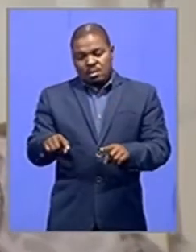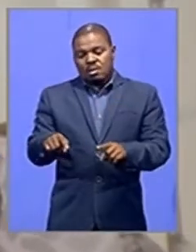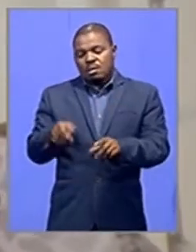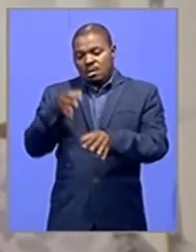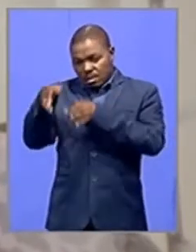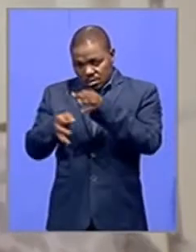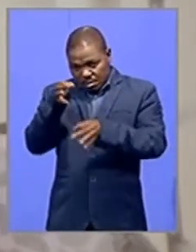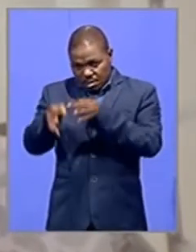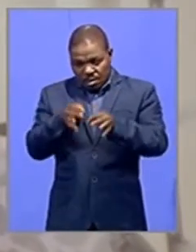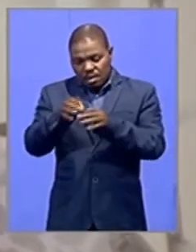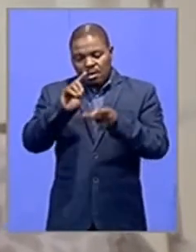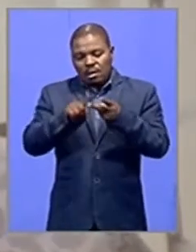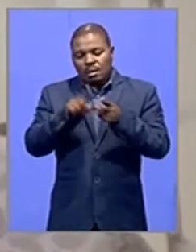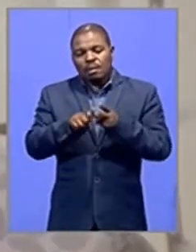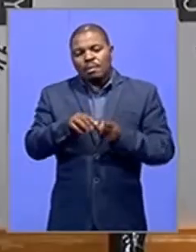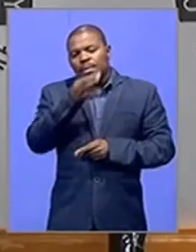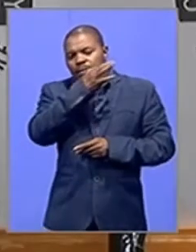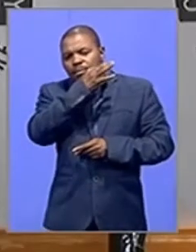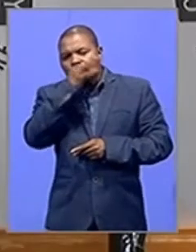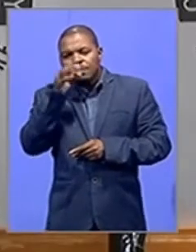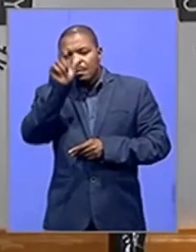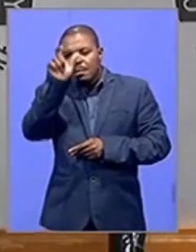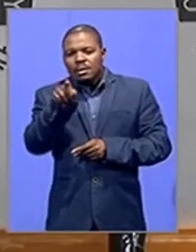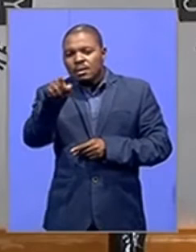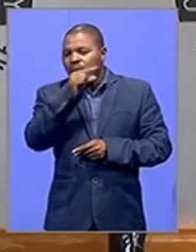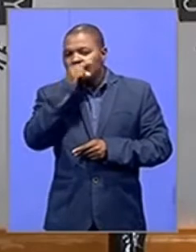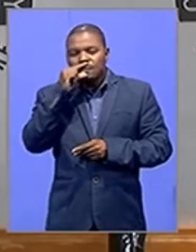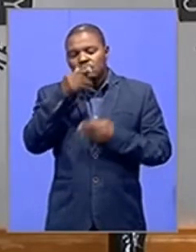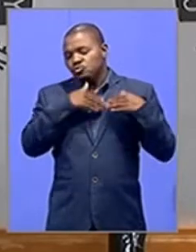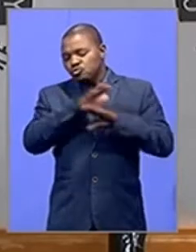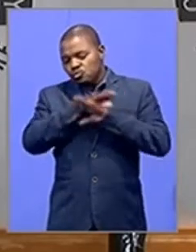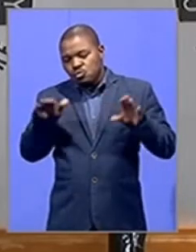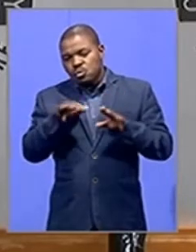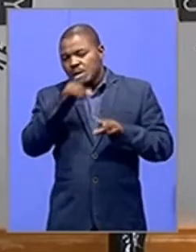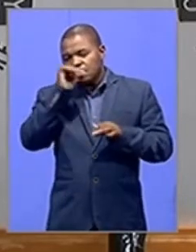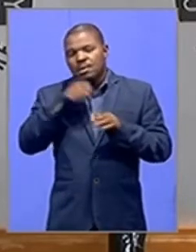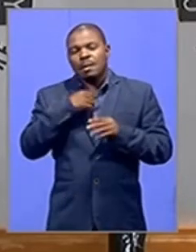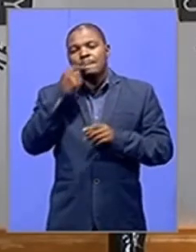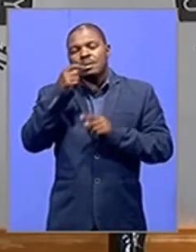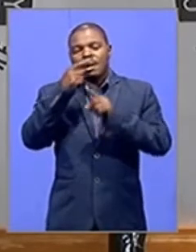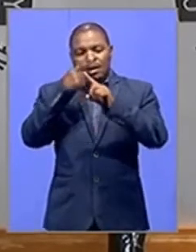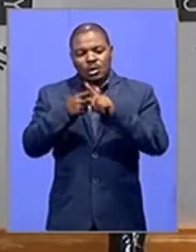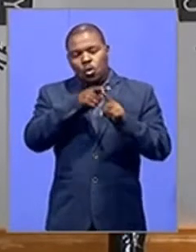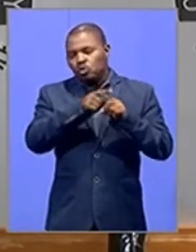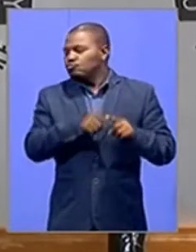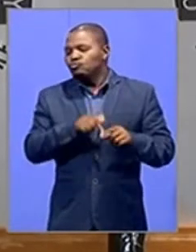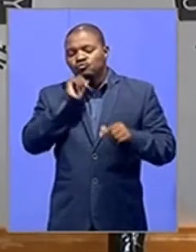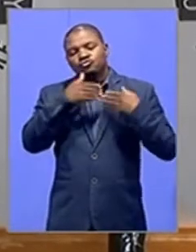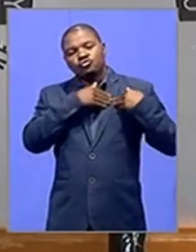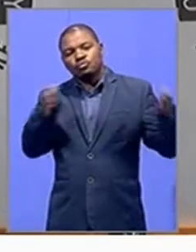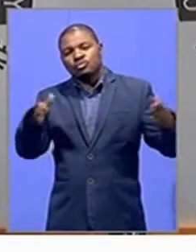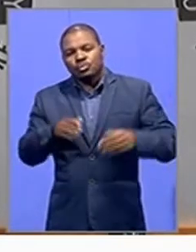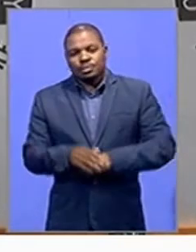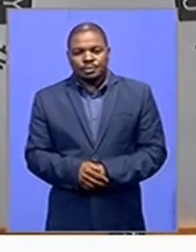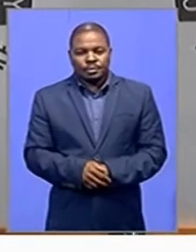yeo e beng e tshwanetše go bitswa ka Mr X gore e se ke ya tsebiwa. I have instructed the legal